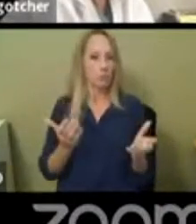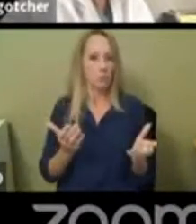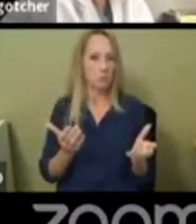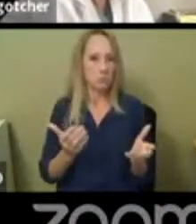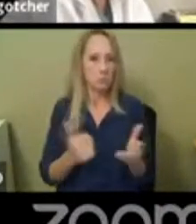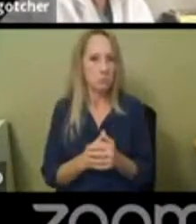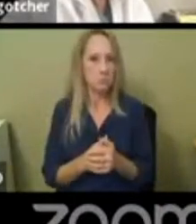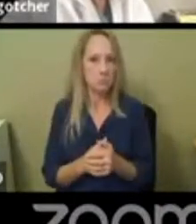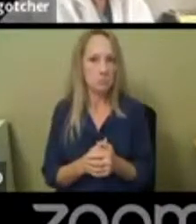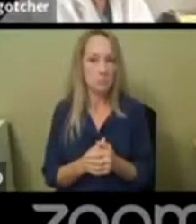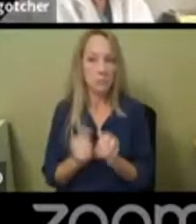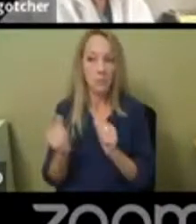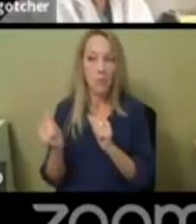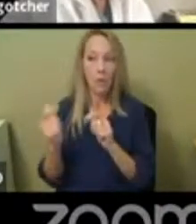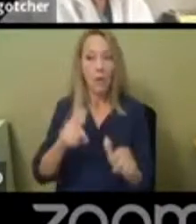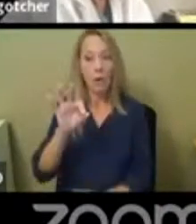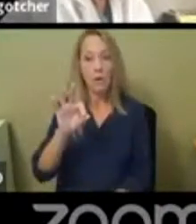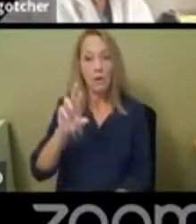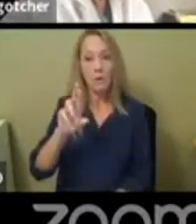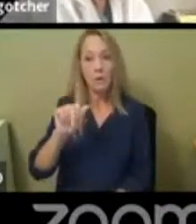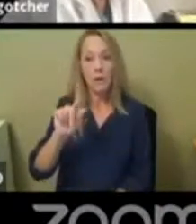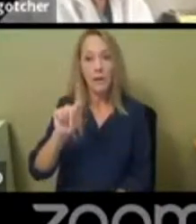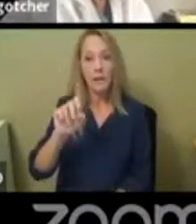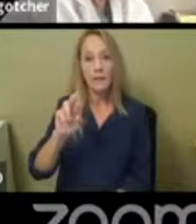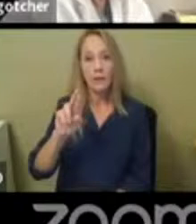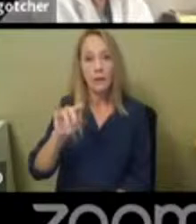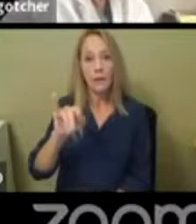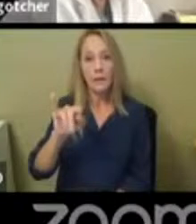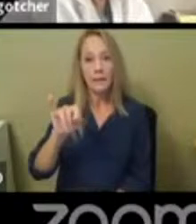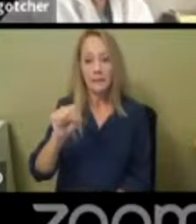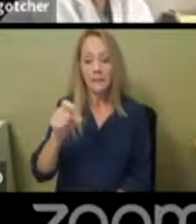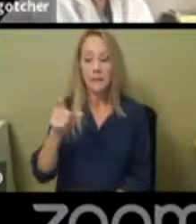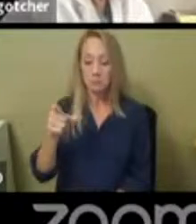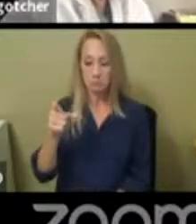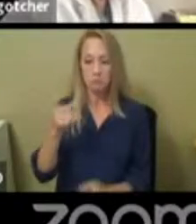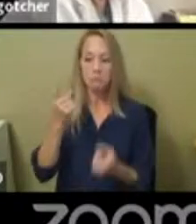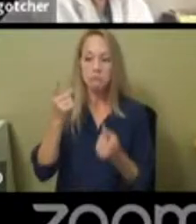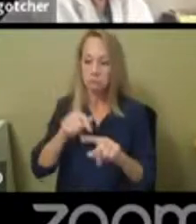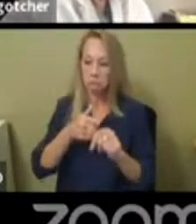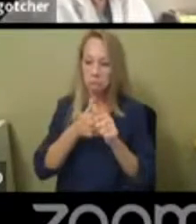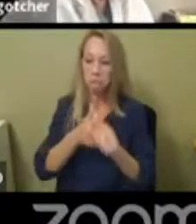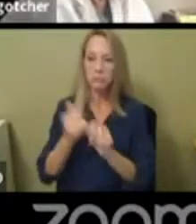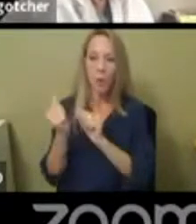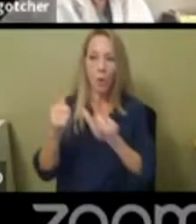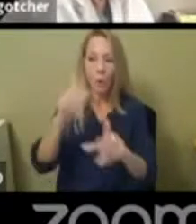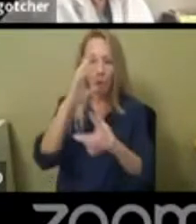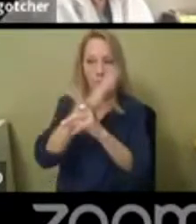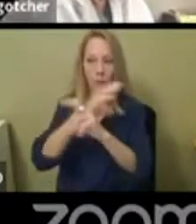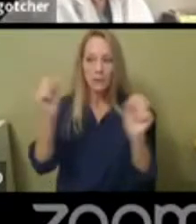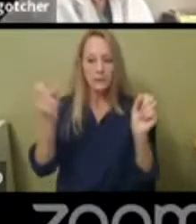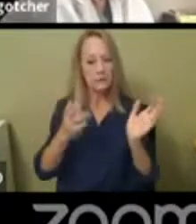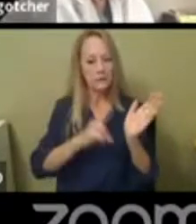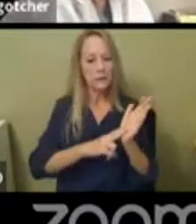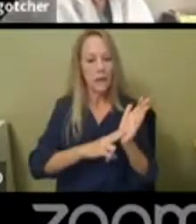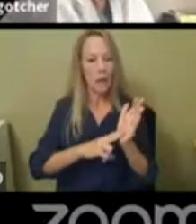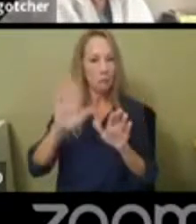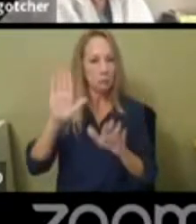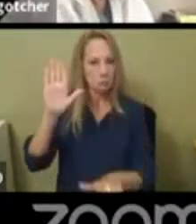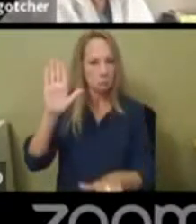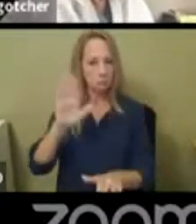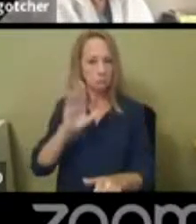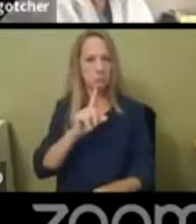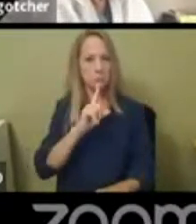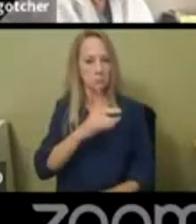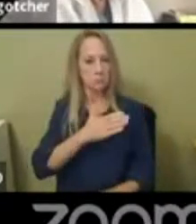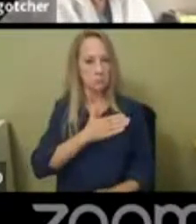all of the fraternities have come together, and they issued a statement just this week. All the presidents have signed a pledge to lead the fight against